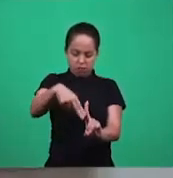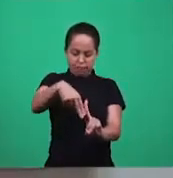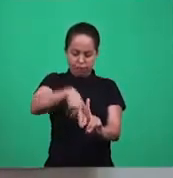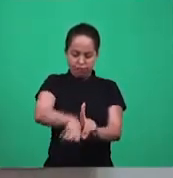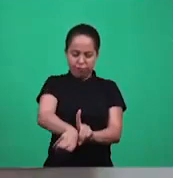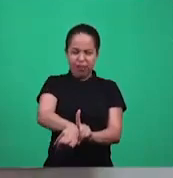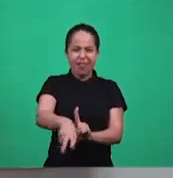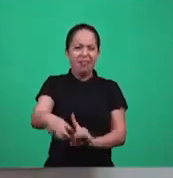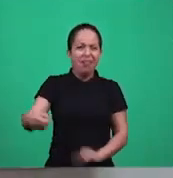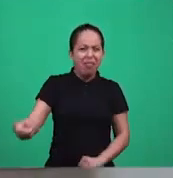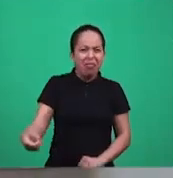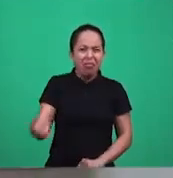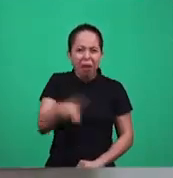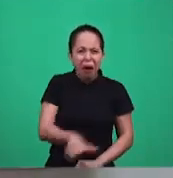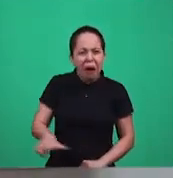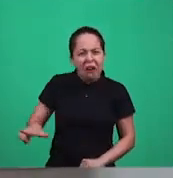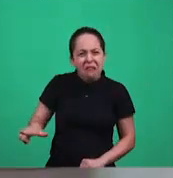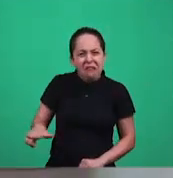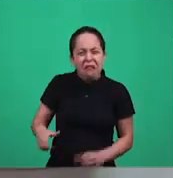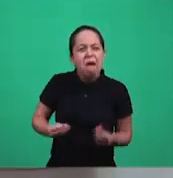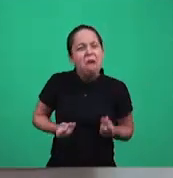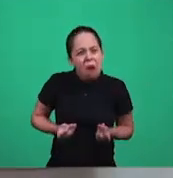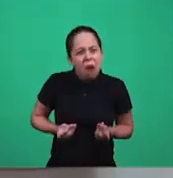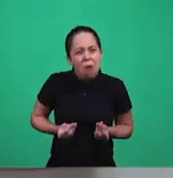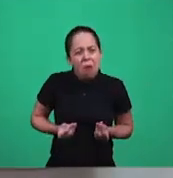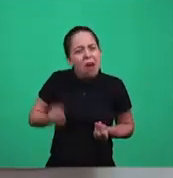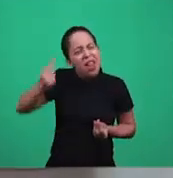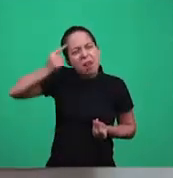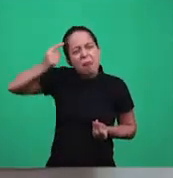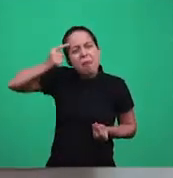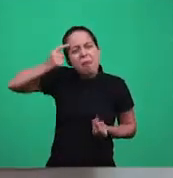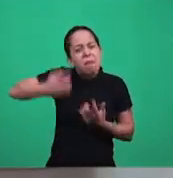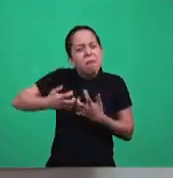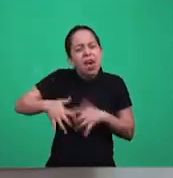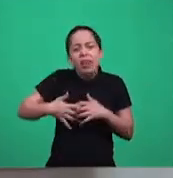It was an absurd that only religion can understand.